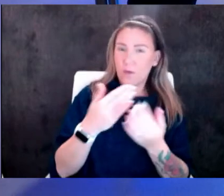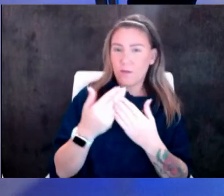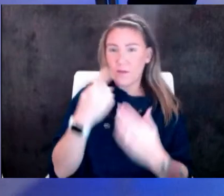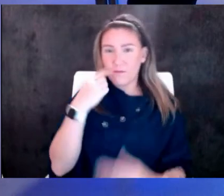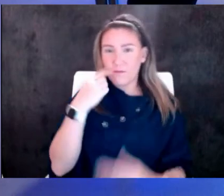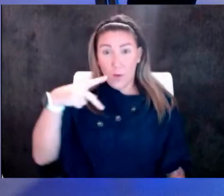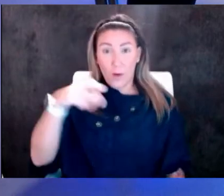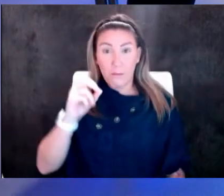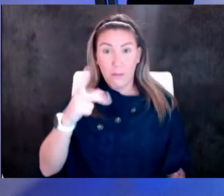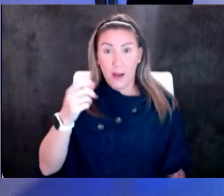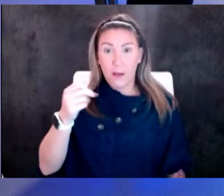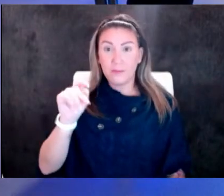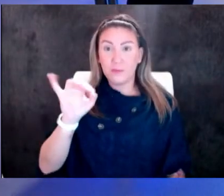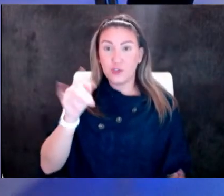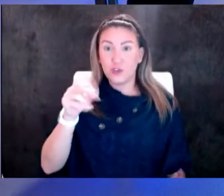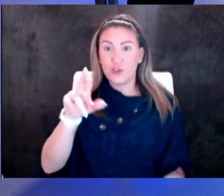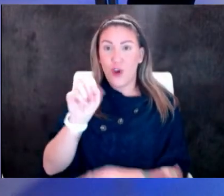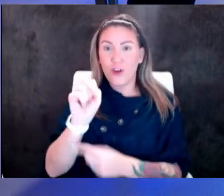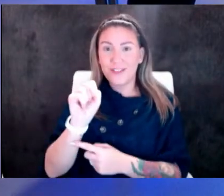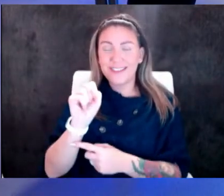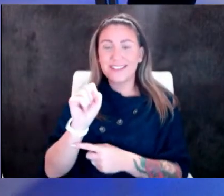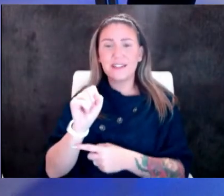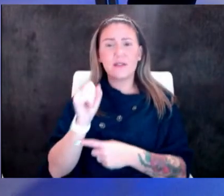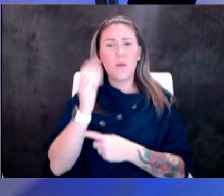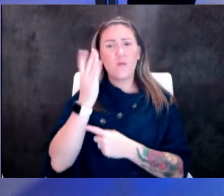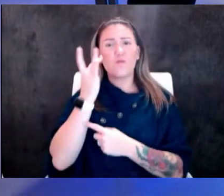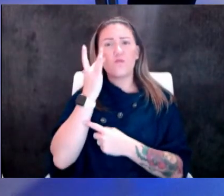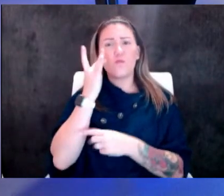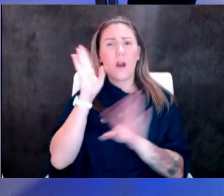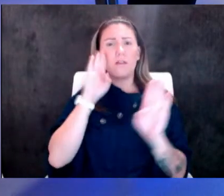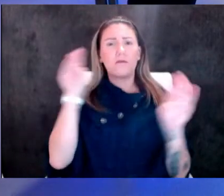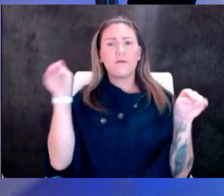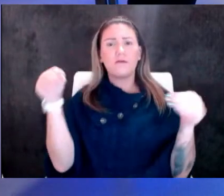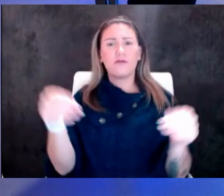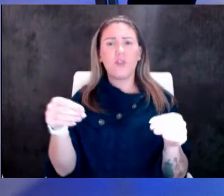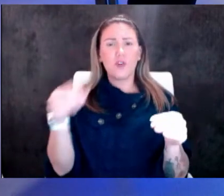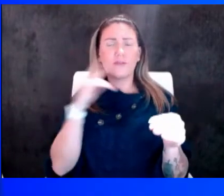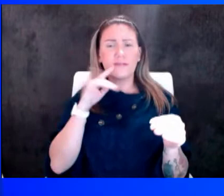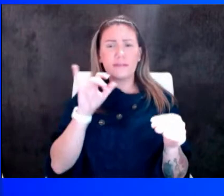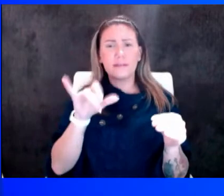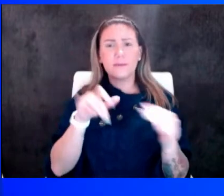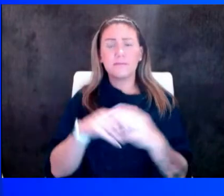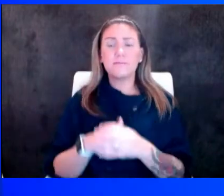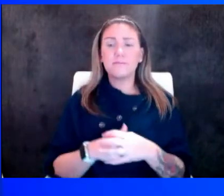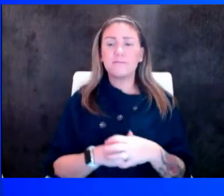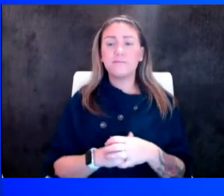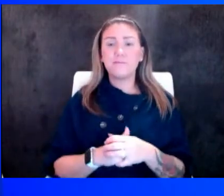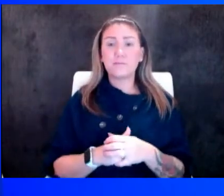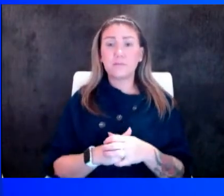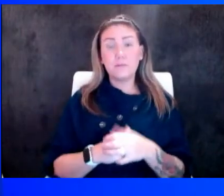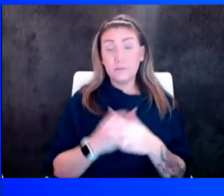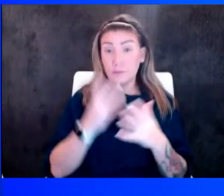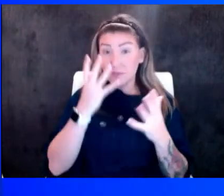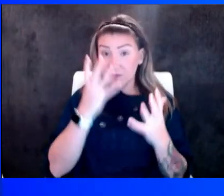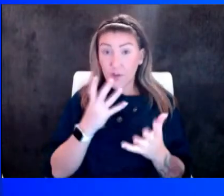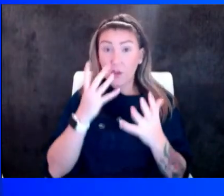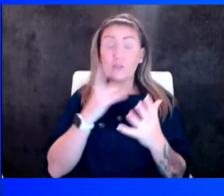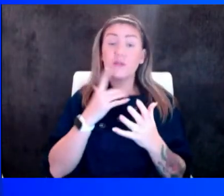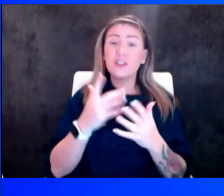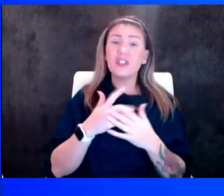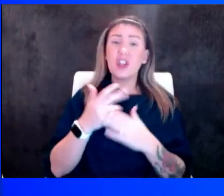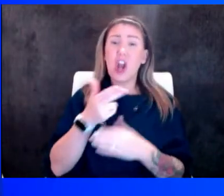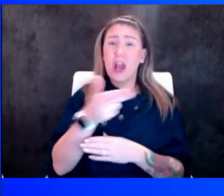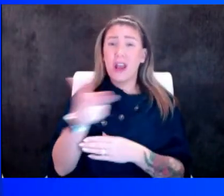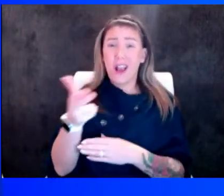things wrong with that. Why are we focusing our attention on all that? That's a good question. So unfortunately, firearm injuries have